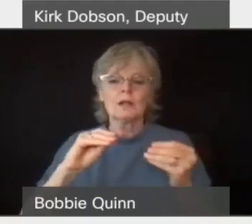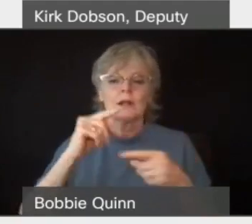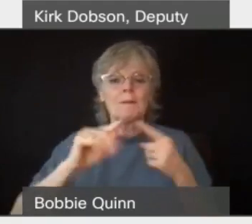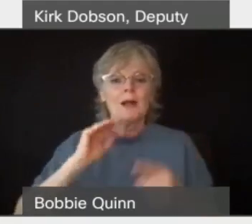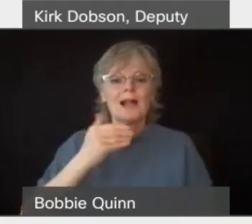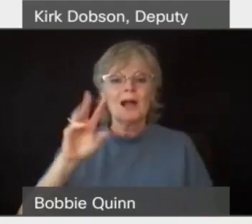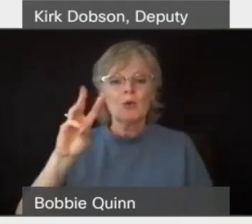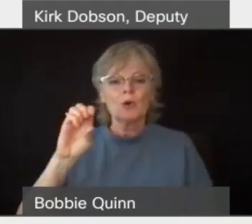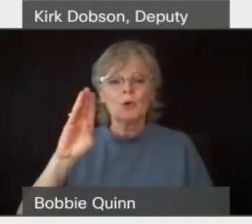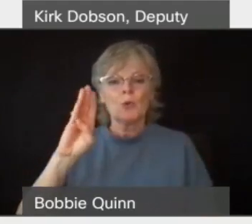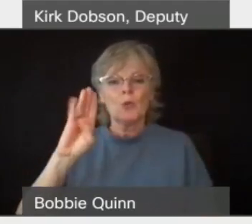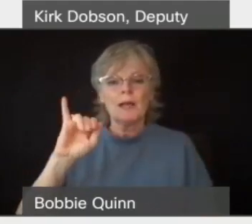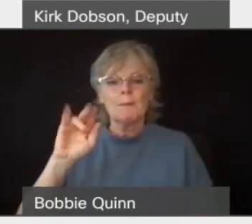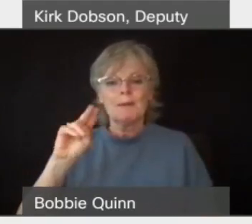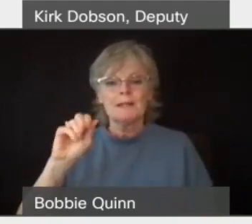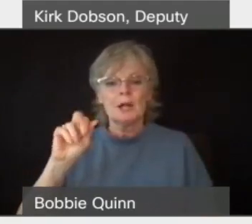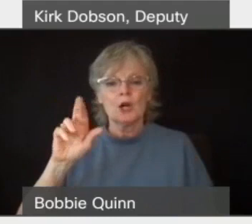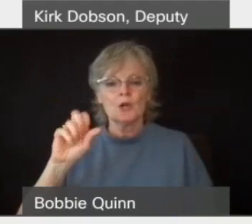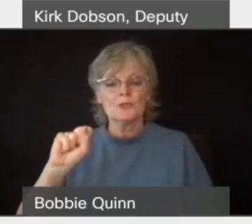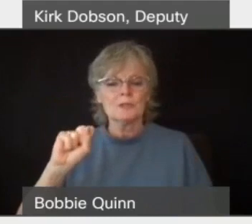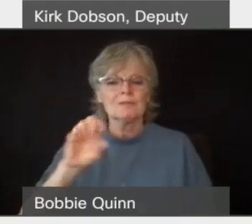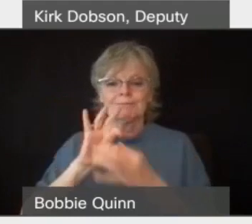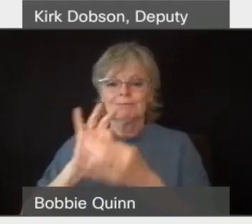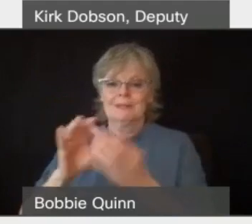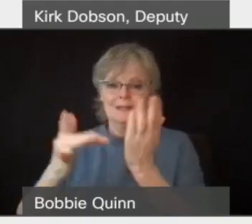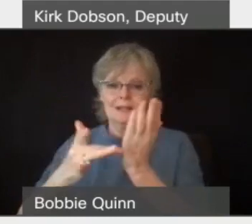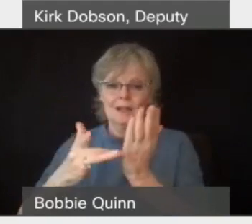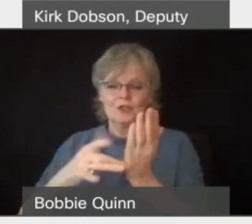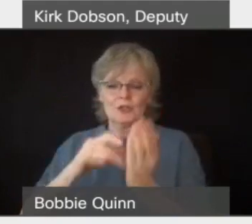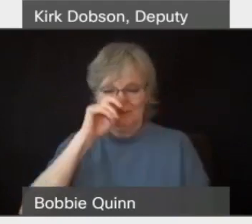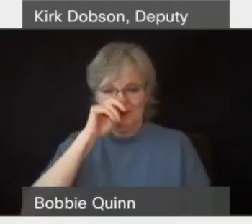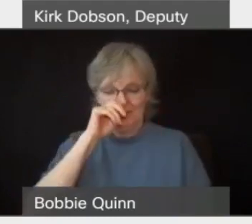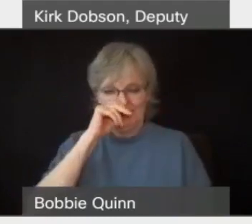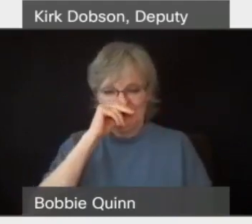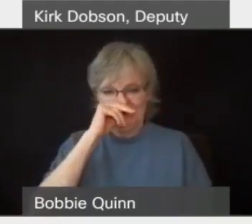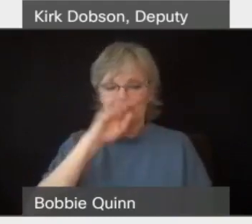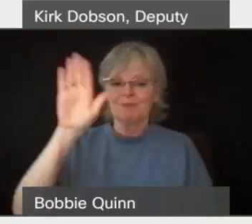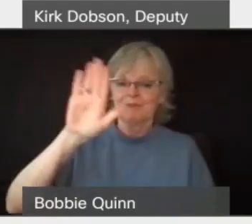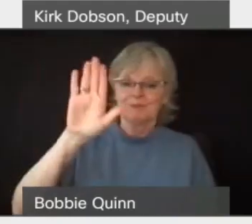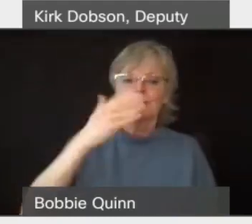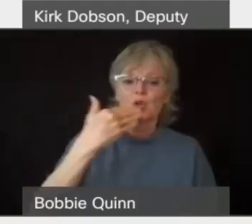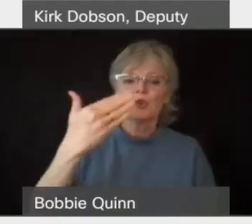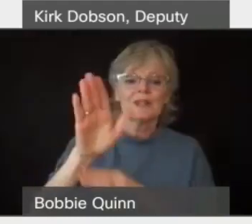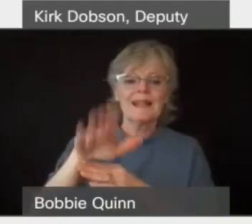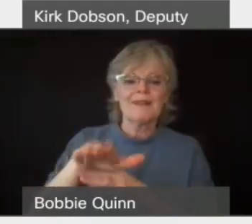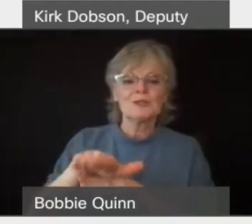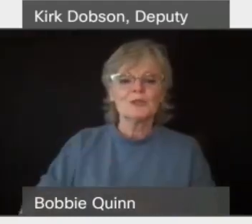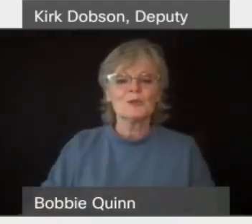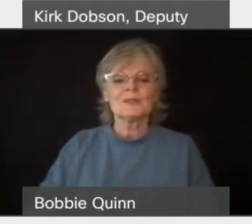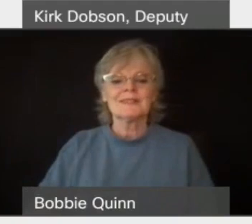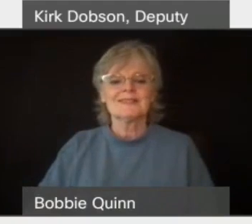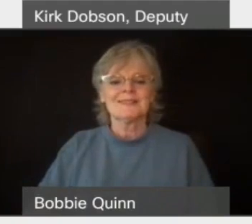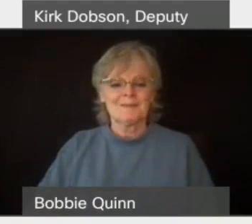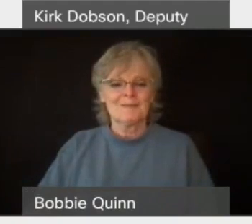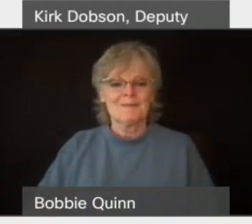webinars, I think it is, that we have regarding technology. Yes, good afternoon, everyone. Just wanted to come back to